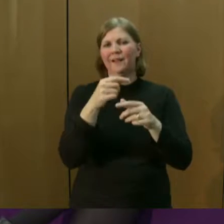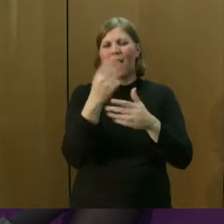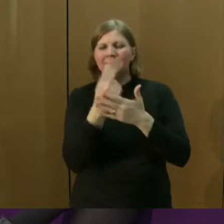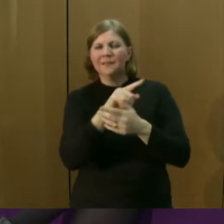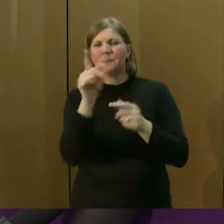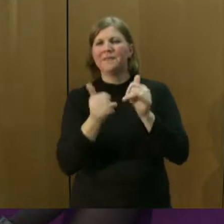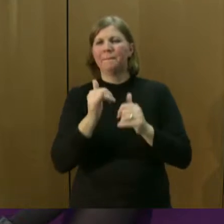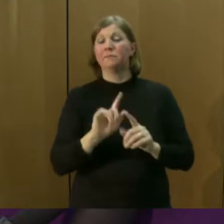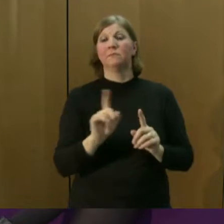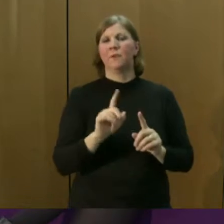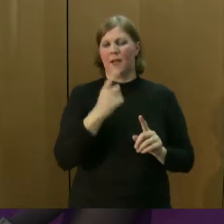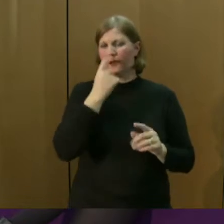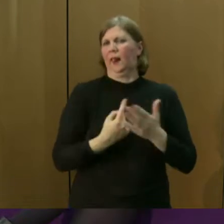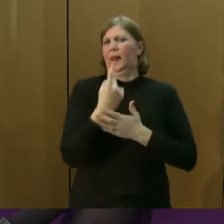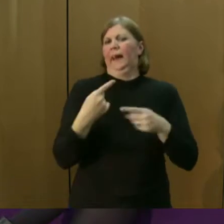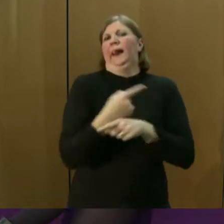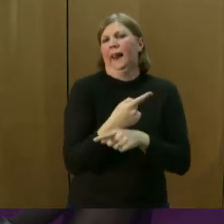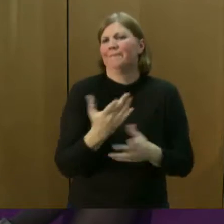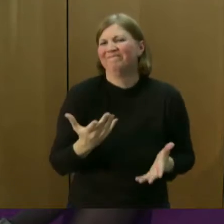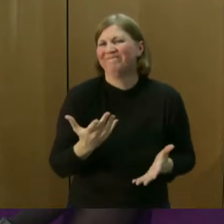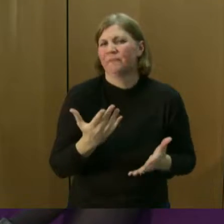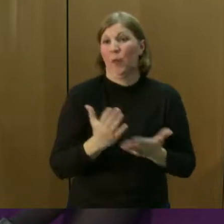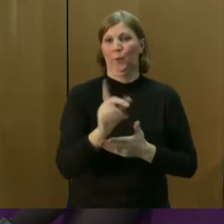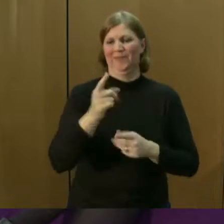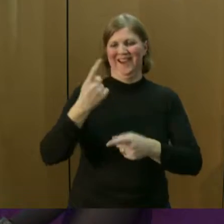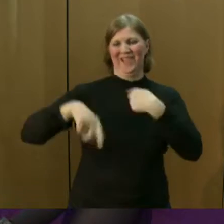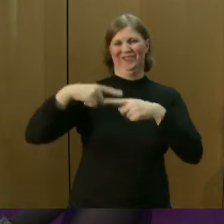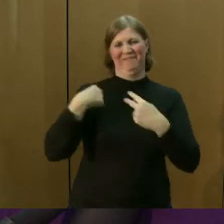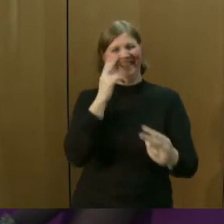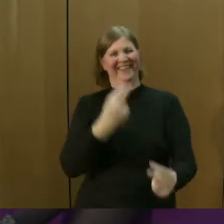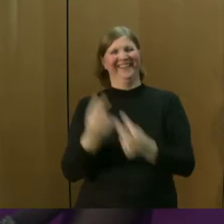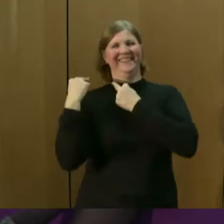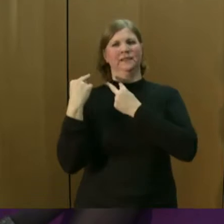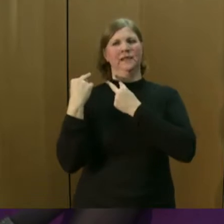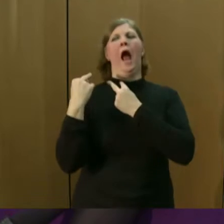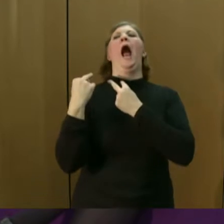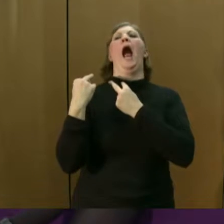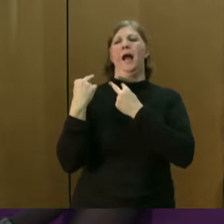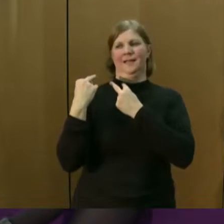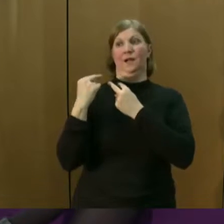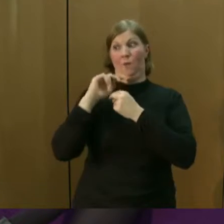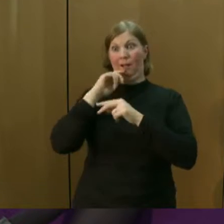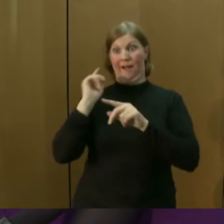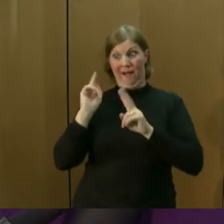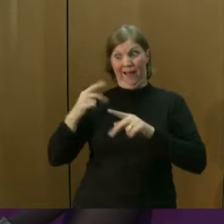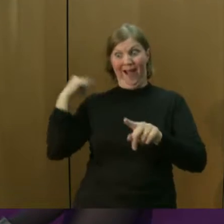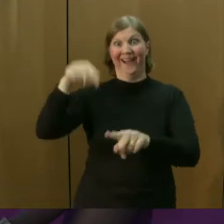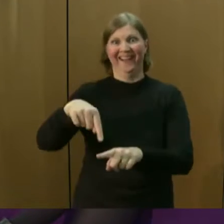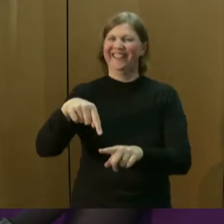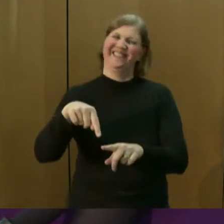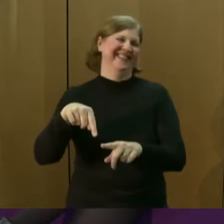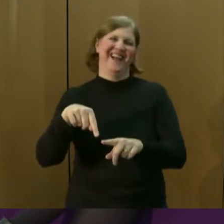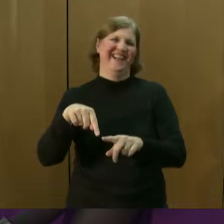year that went, look at what was successful that year, and then try to bring that the next year. A year will have passed. The Fringe